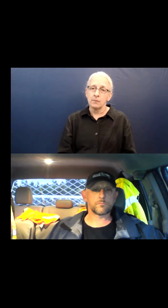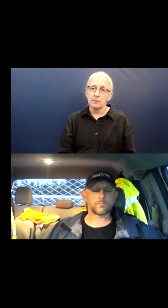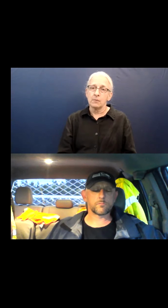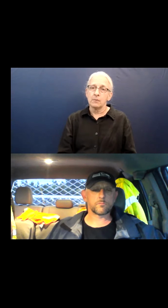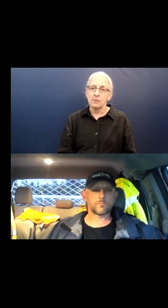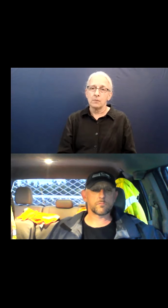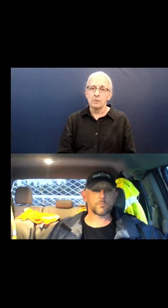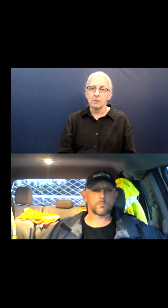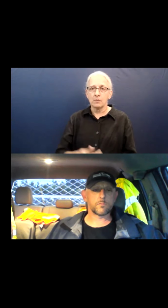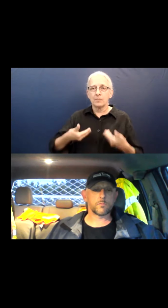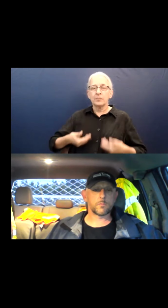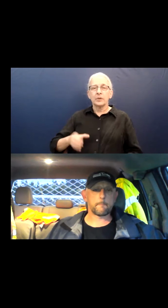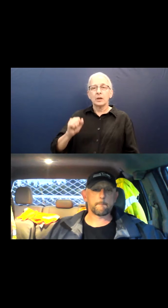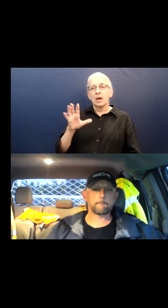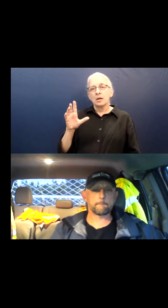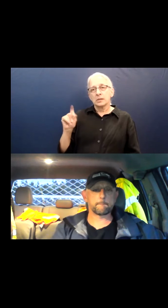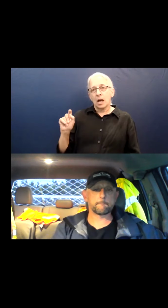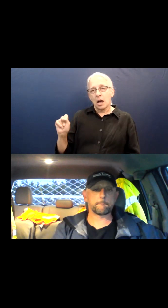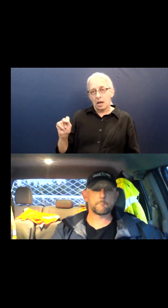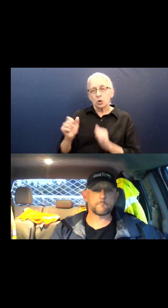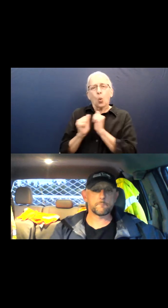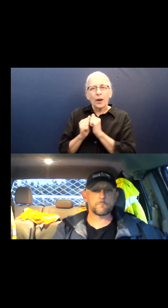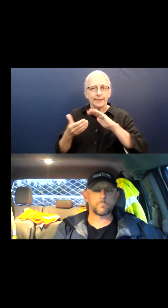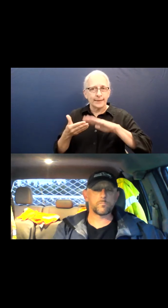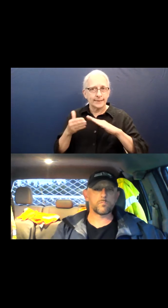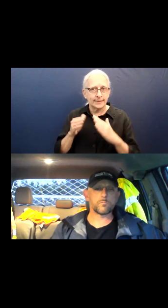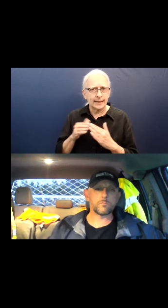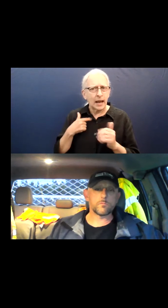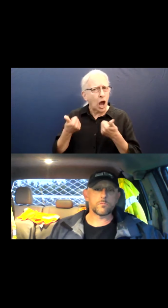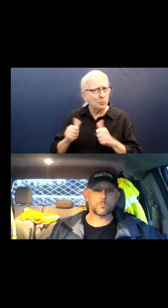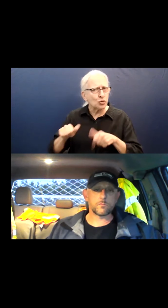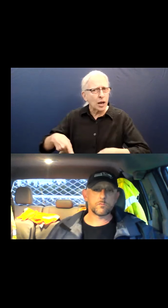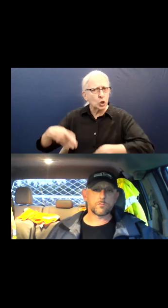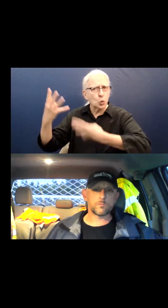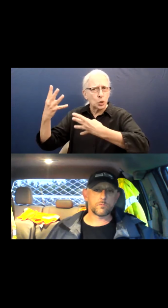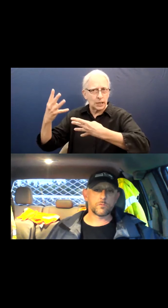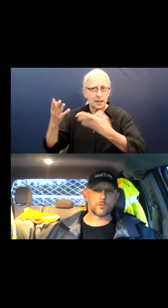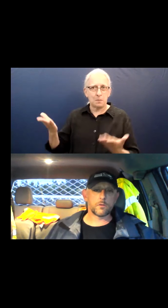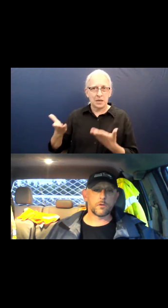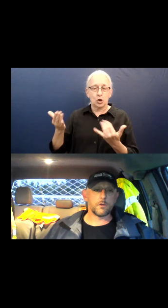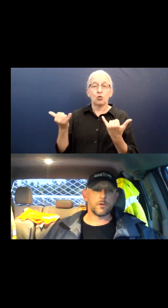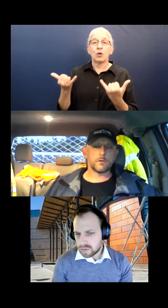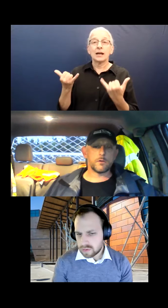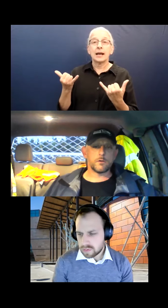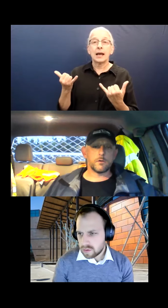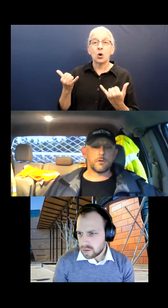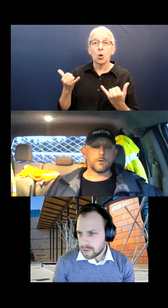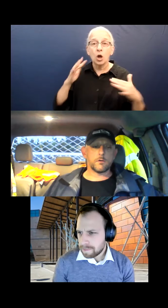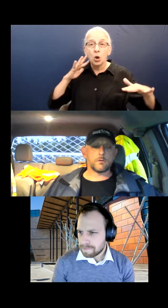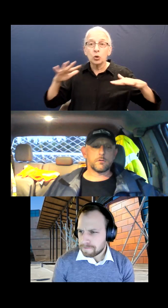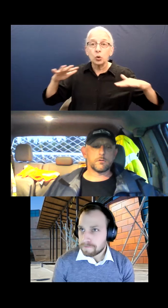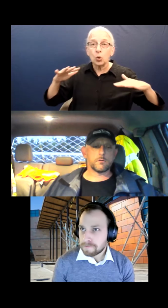So this is Scott with City of Redmond. I'm trying to pull up the code here right now. The noise levels